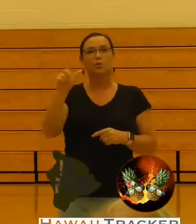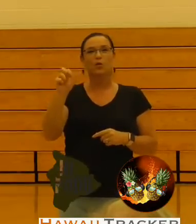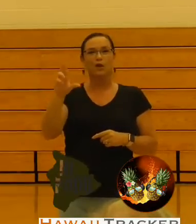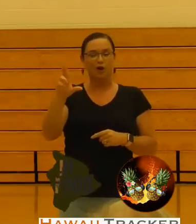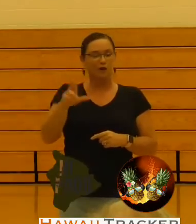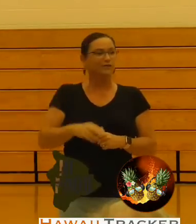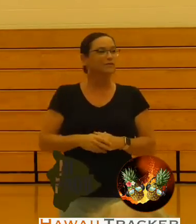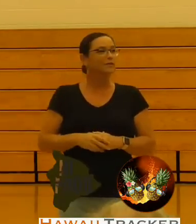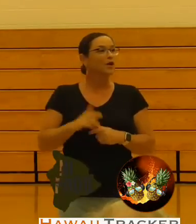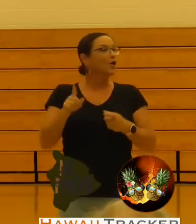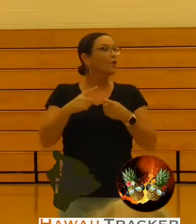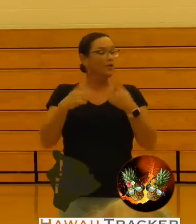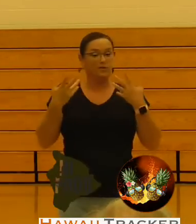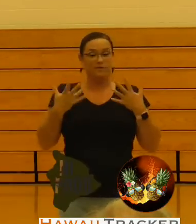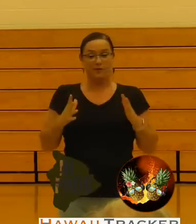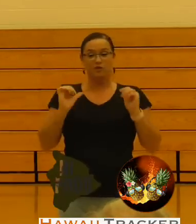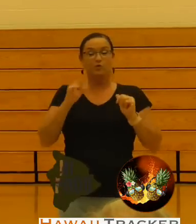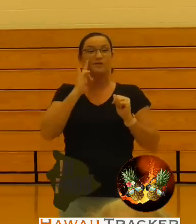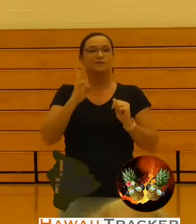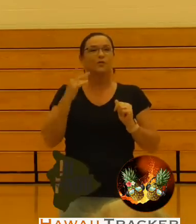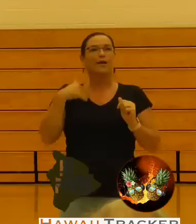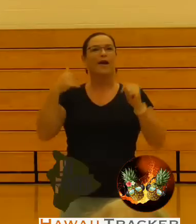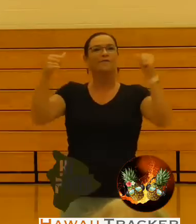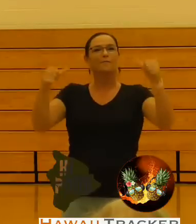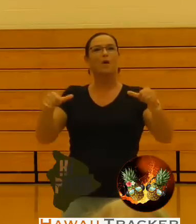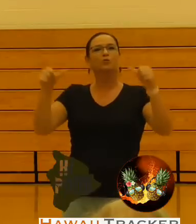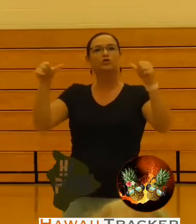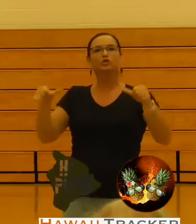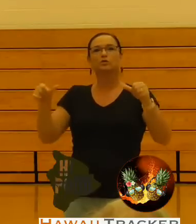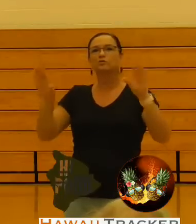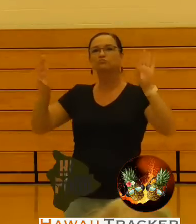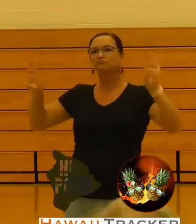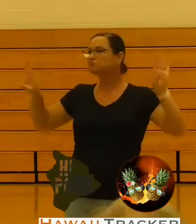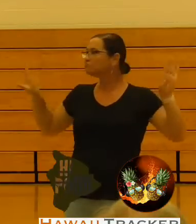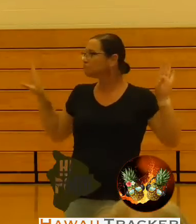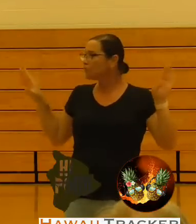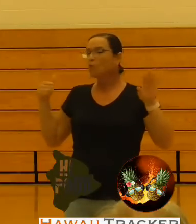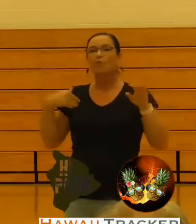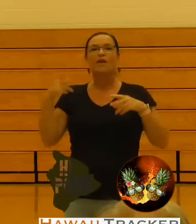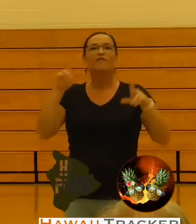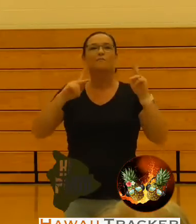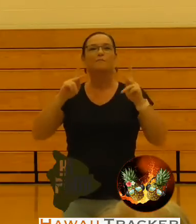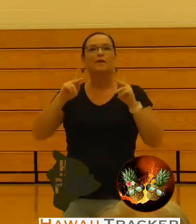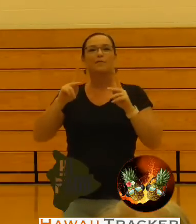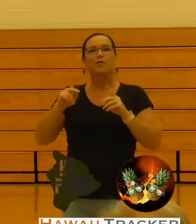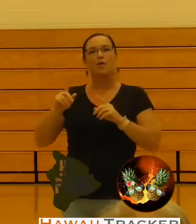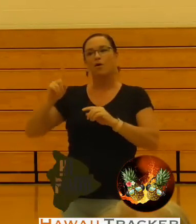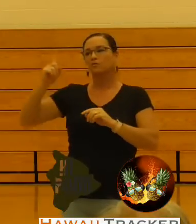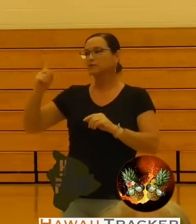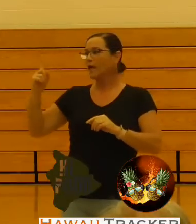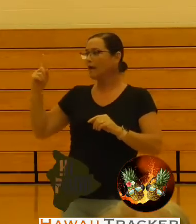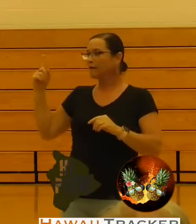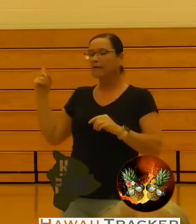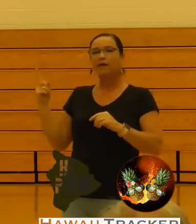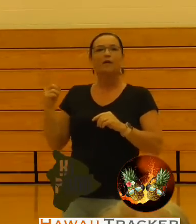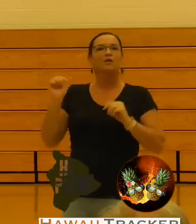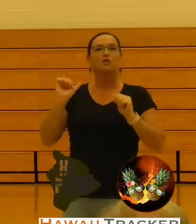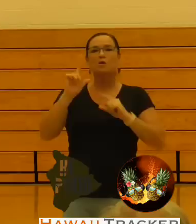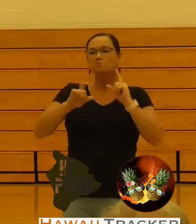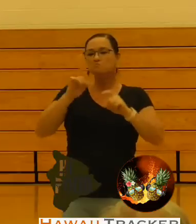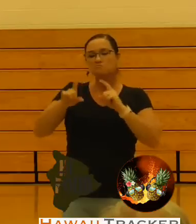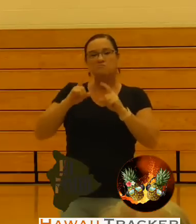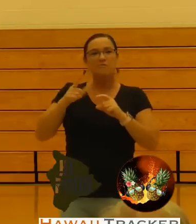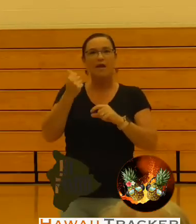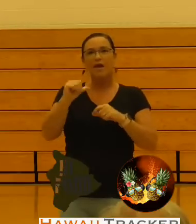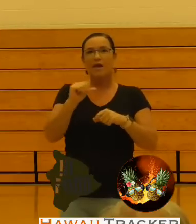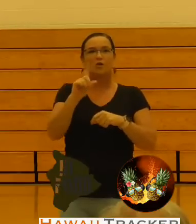And after we're done, you can see we have these posters around. We're going to have people stationed there. Please come up and ask any questions that